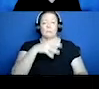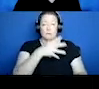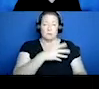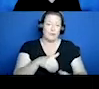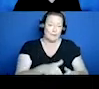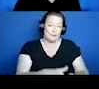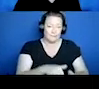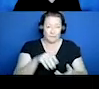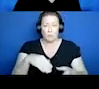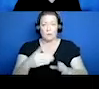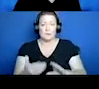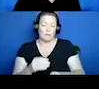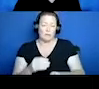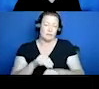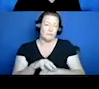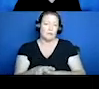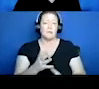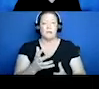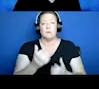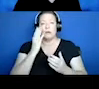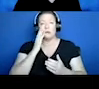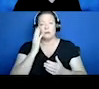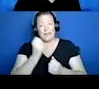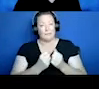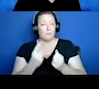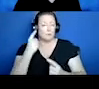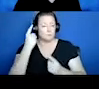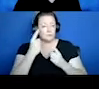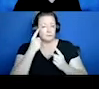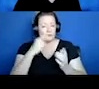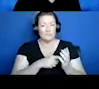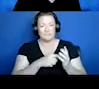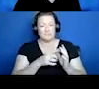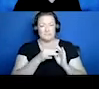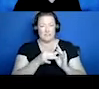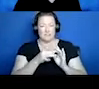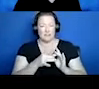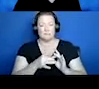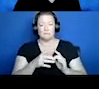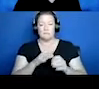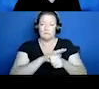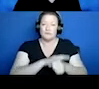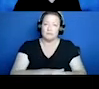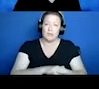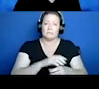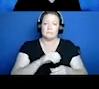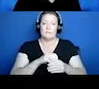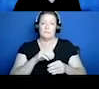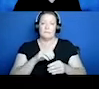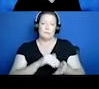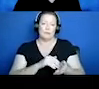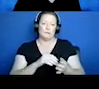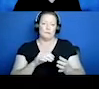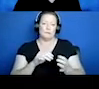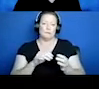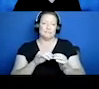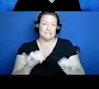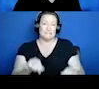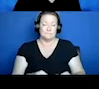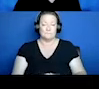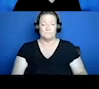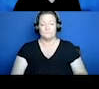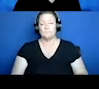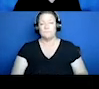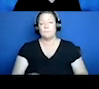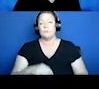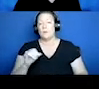mortality. So I just wanted everyone to really consider this context when we talk about distrust of the medical system. Which is